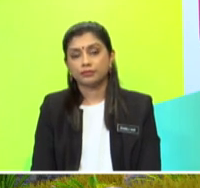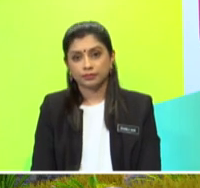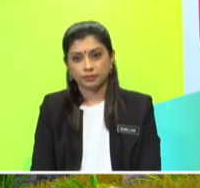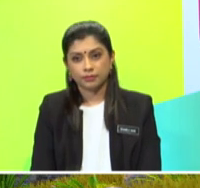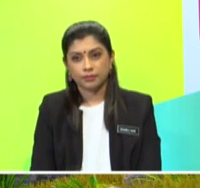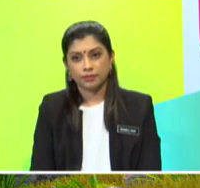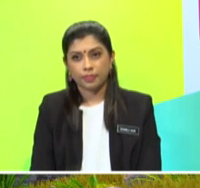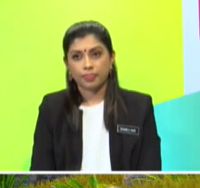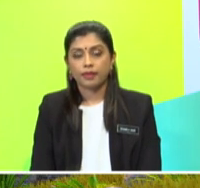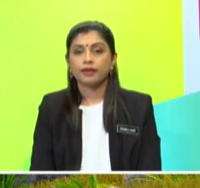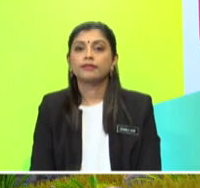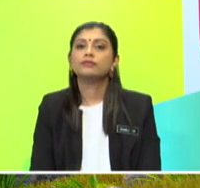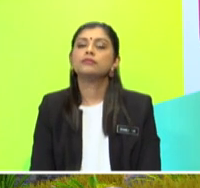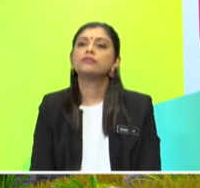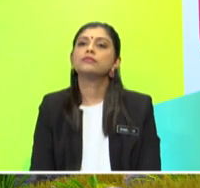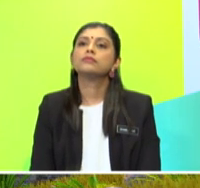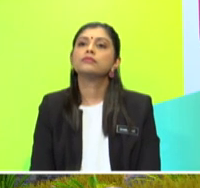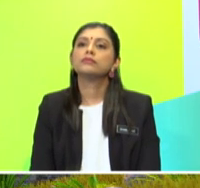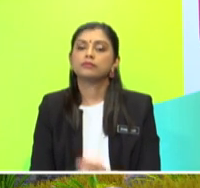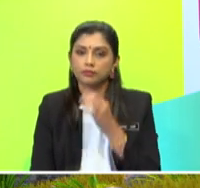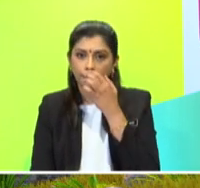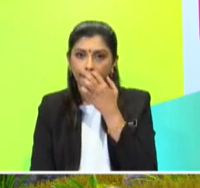cool. Read the second situation, please.